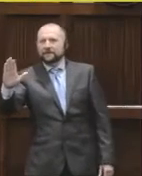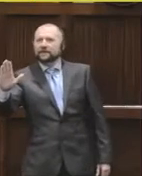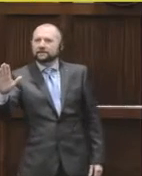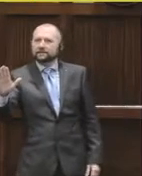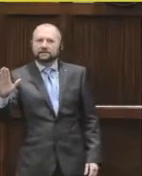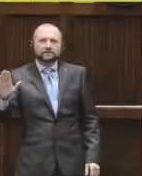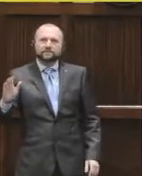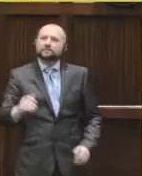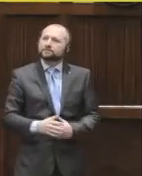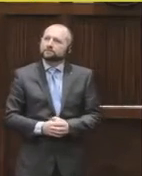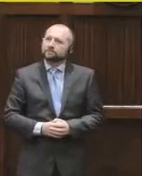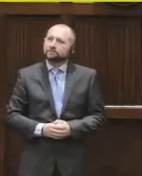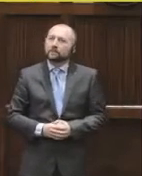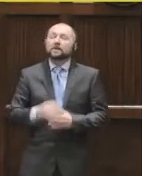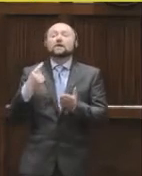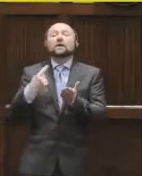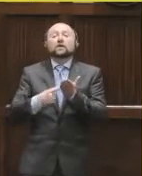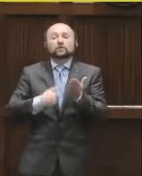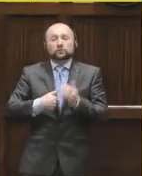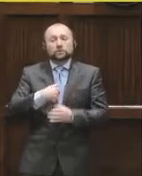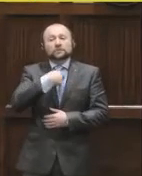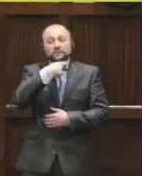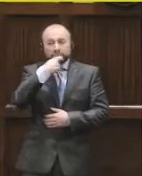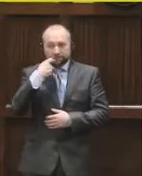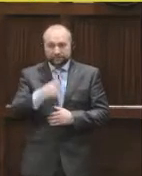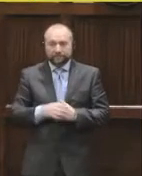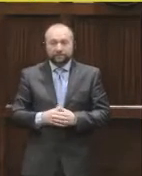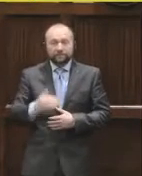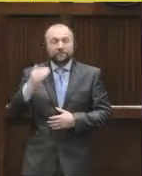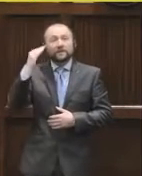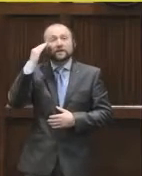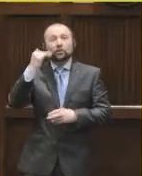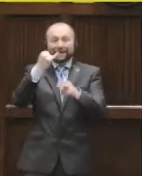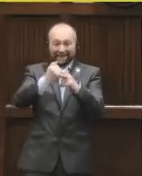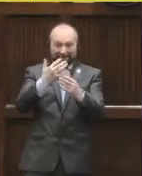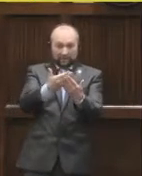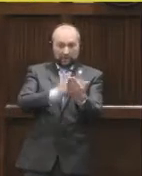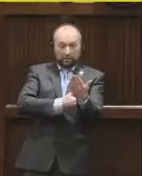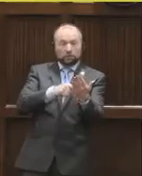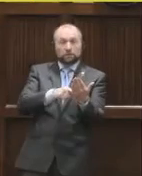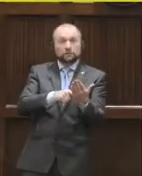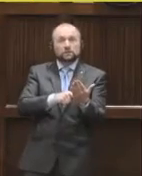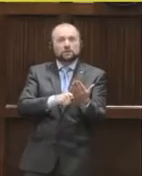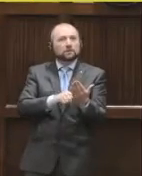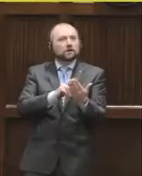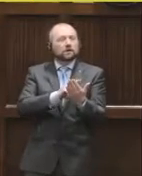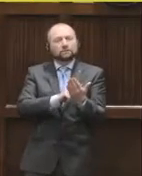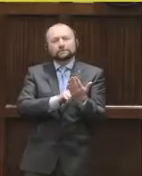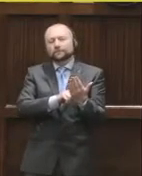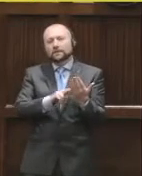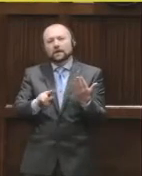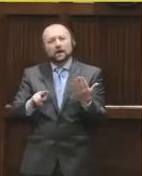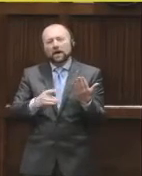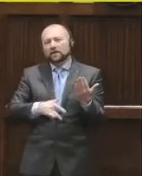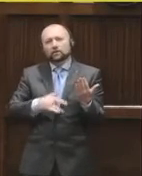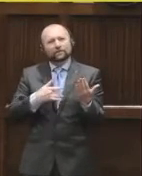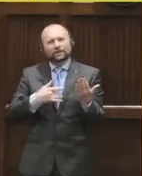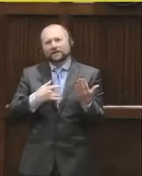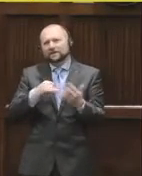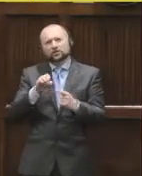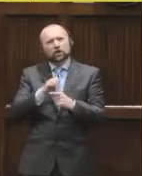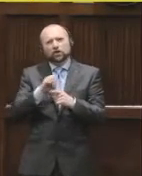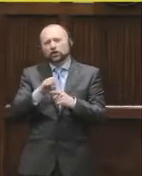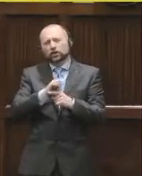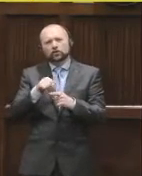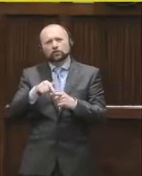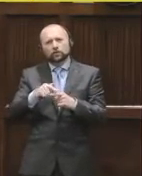I would also say that in this legislation, I'm not satisfied that there's sufficient emphasis put